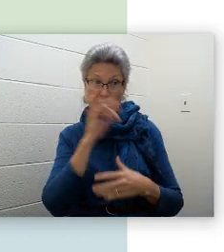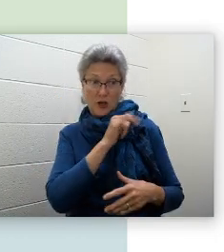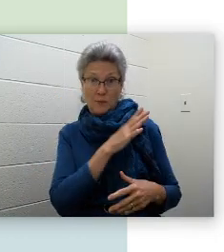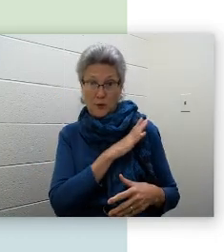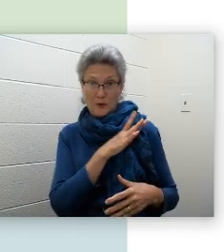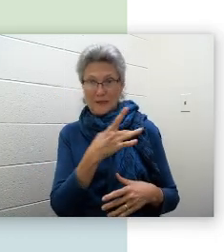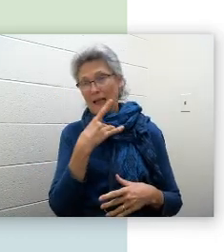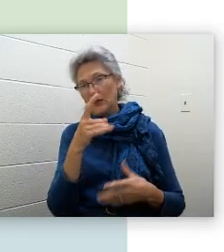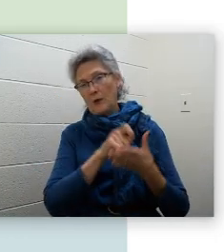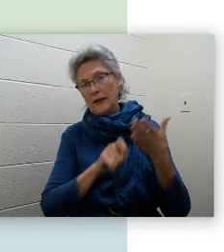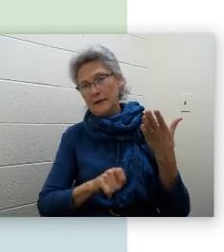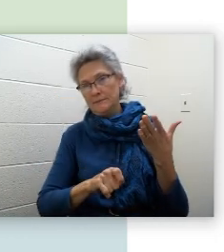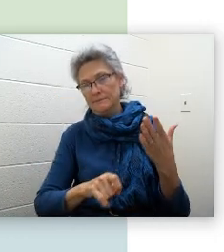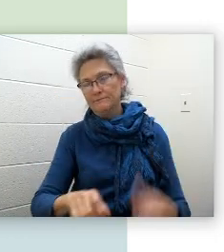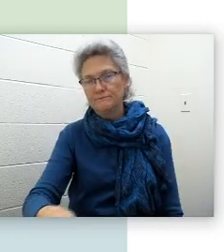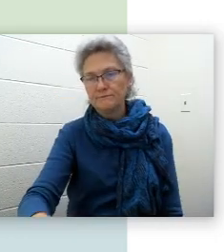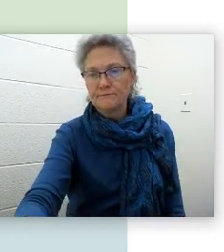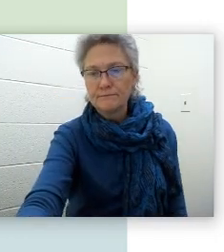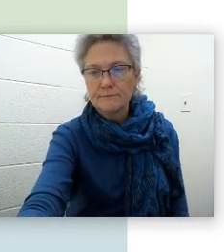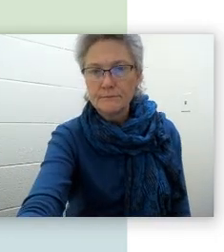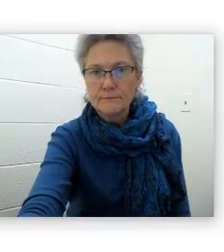Burroughs liked writing.